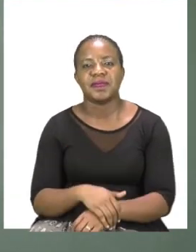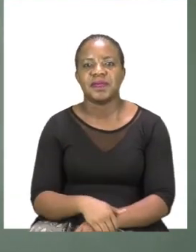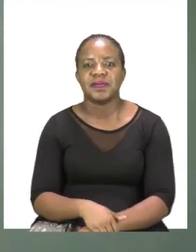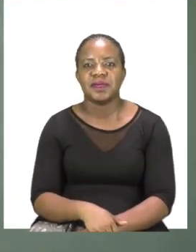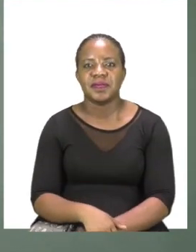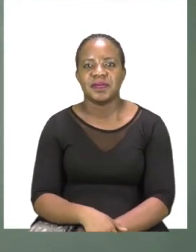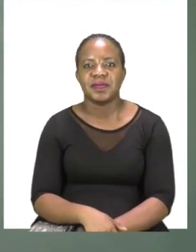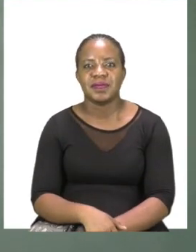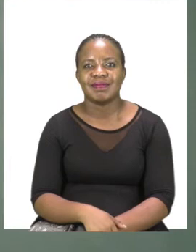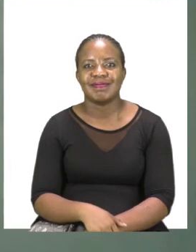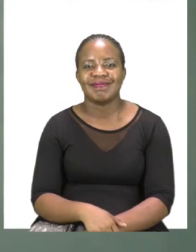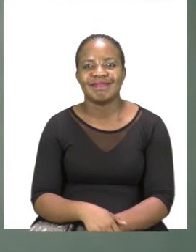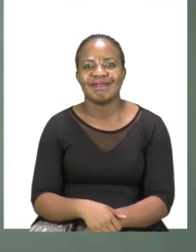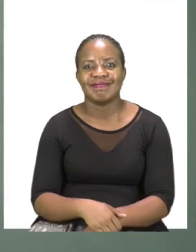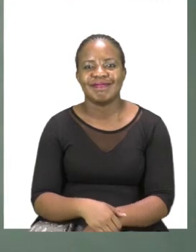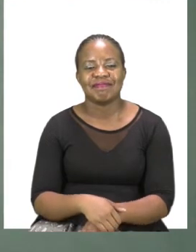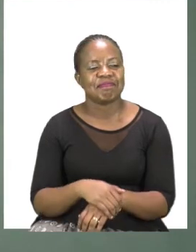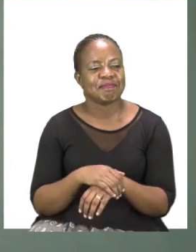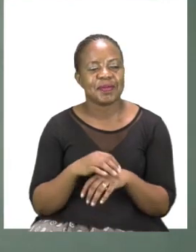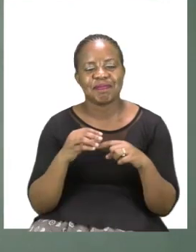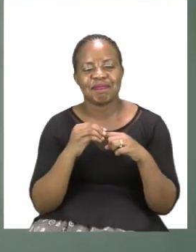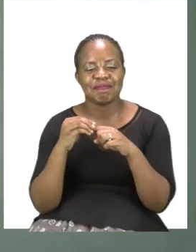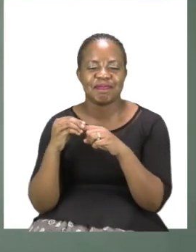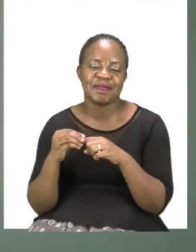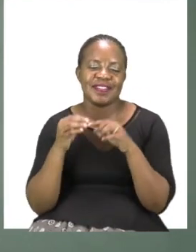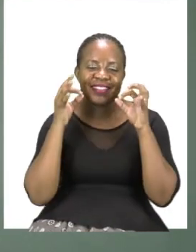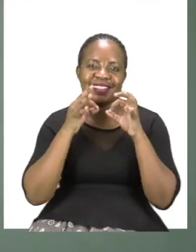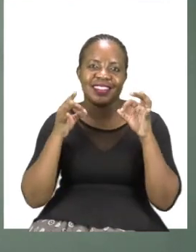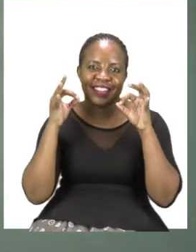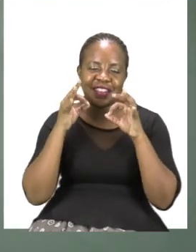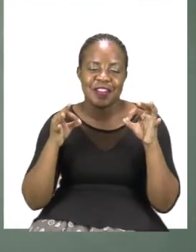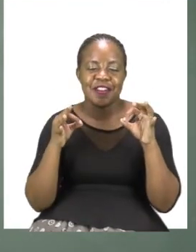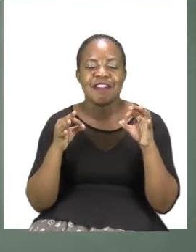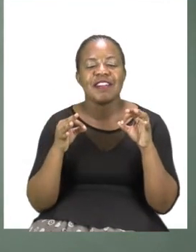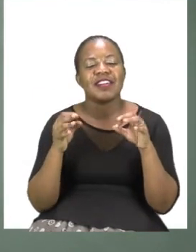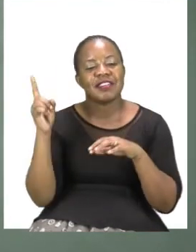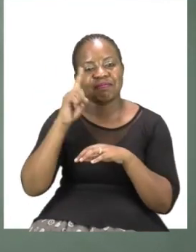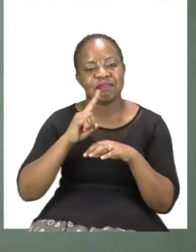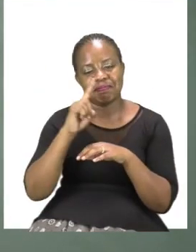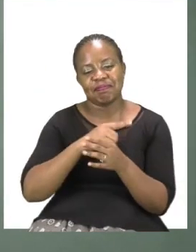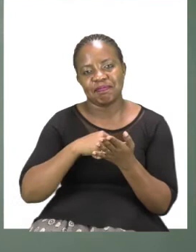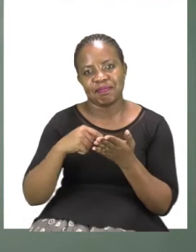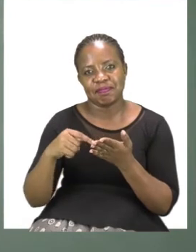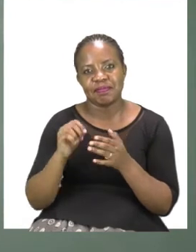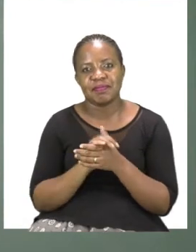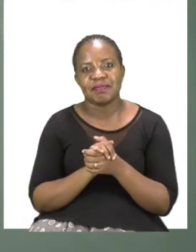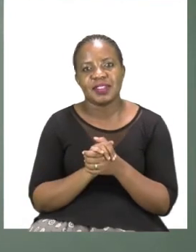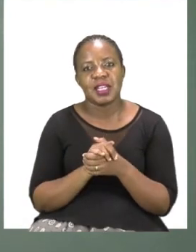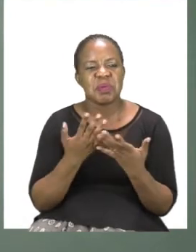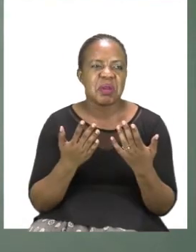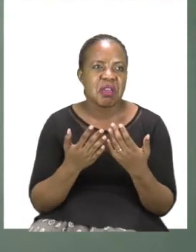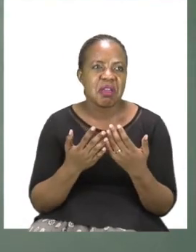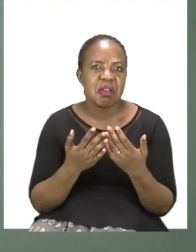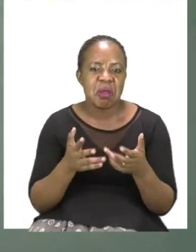Saturday. And that is our special song for the days of the week. And just in case you did not hear me, I am now